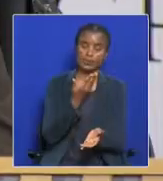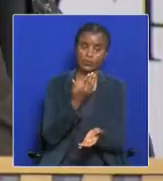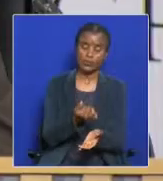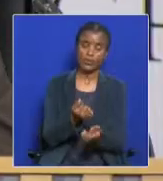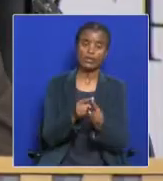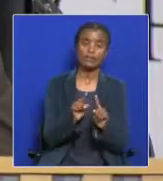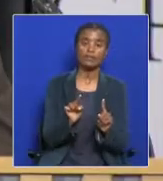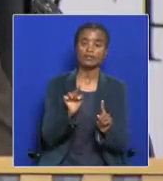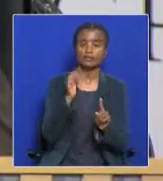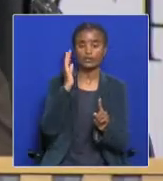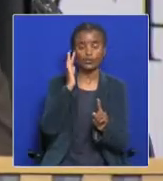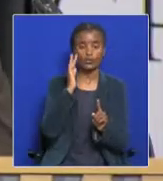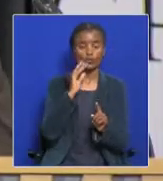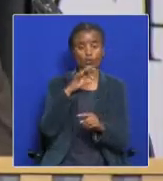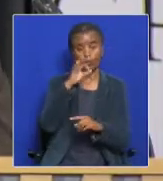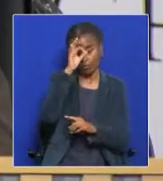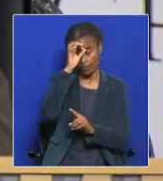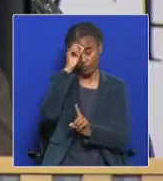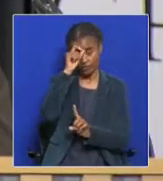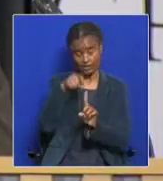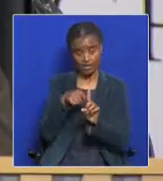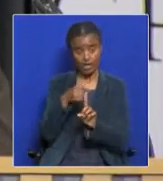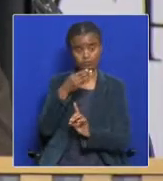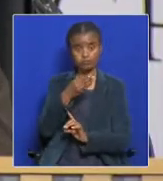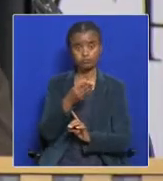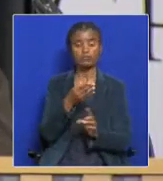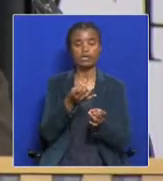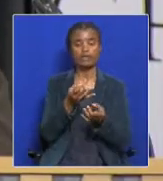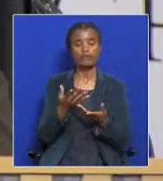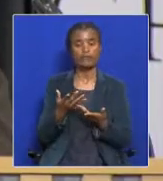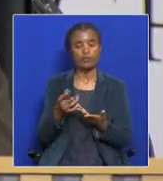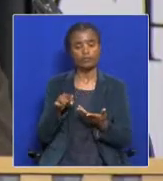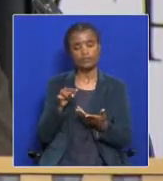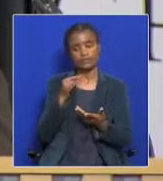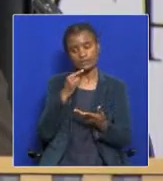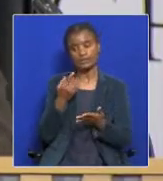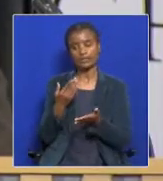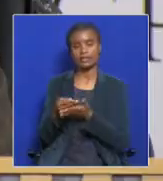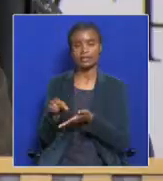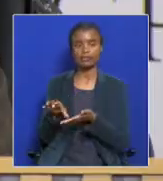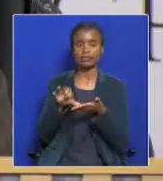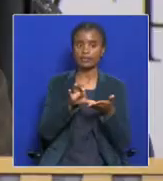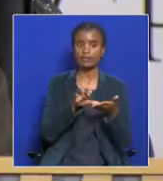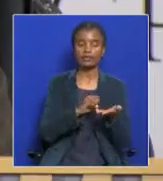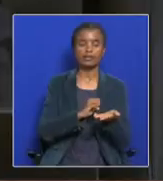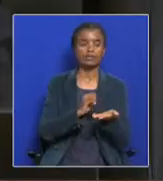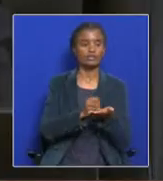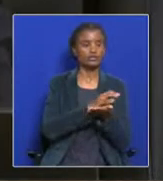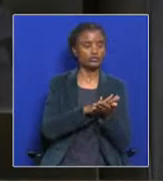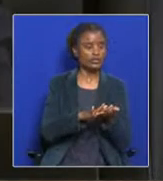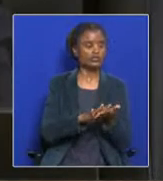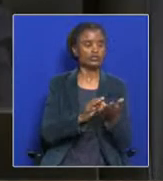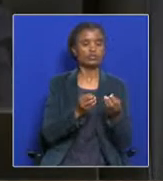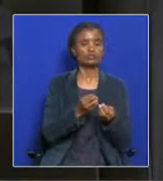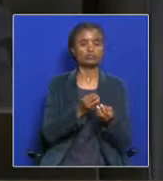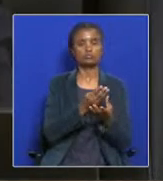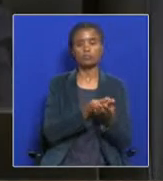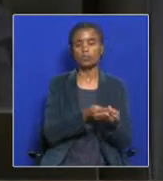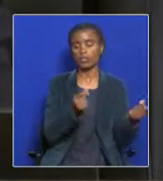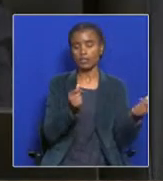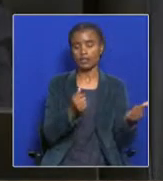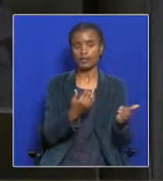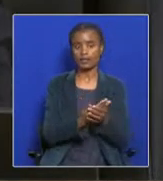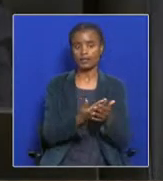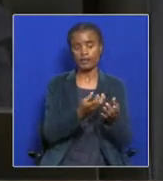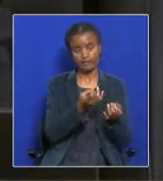that would normally tell us, yes, bring her for disposal, destruction, we've got place for you, send your exhibits here. So he was our liaison